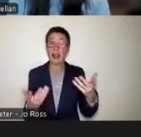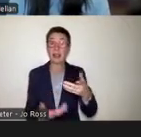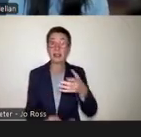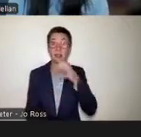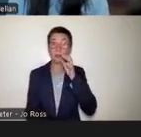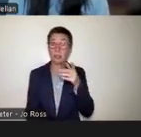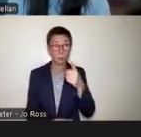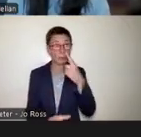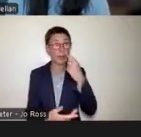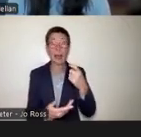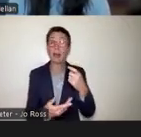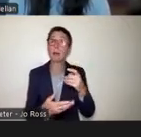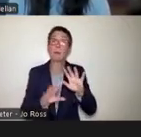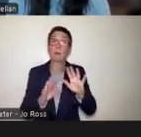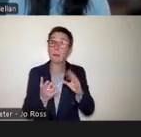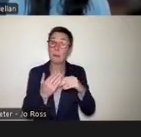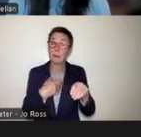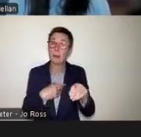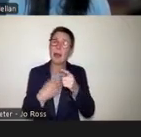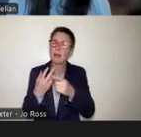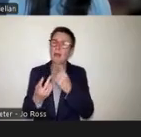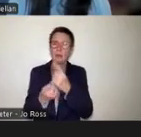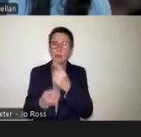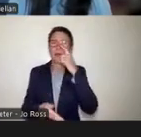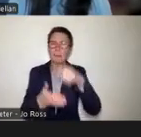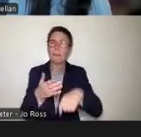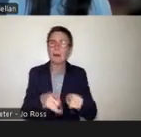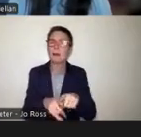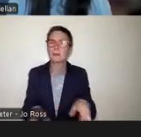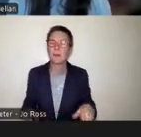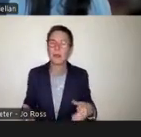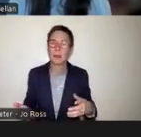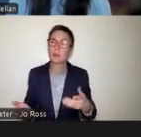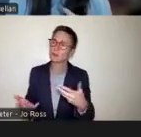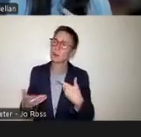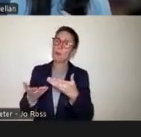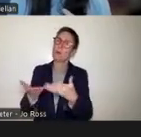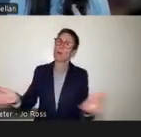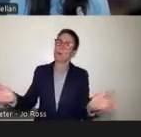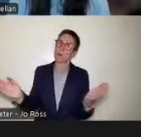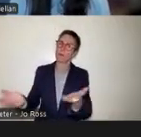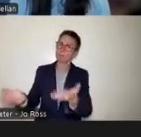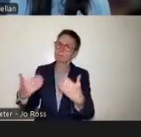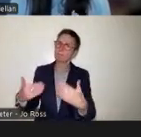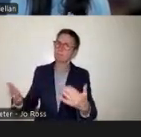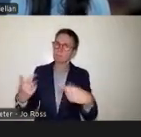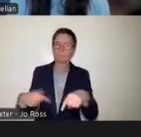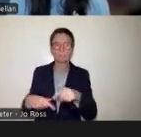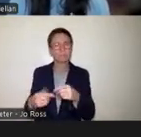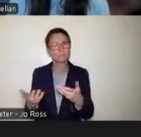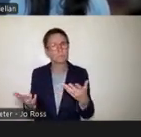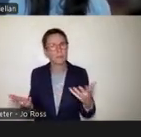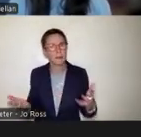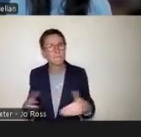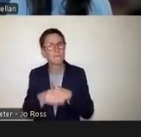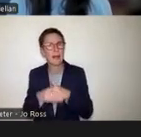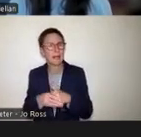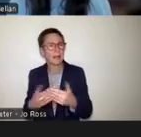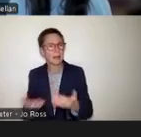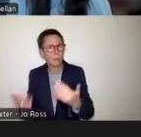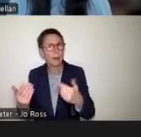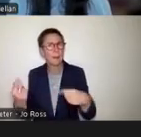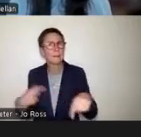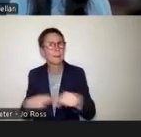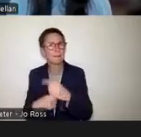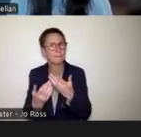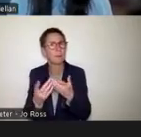have food and other drinks that you can buy. So again, they're kind of keeping it open and friendly, and